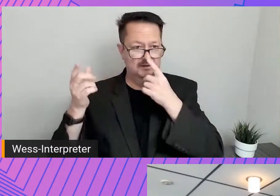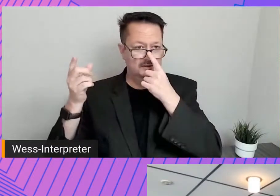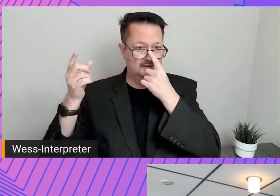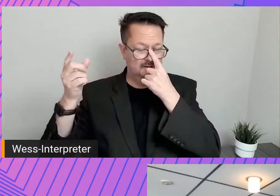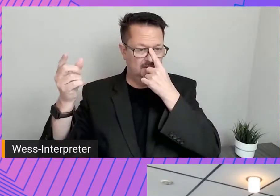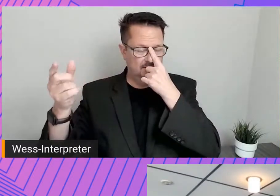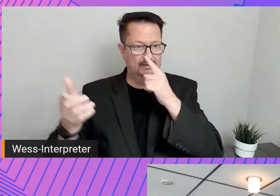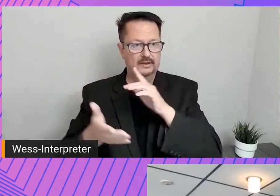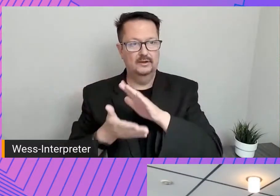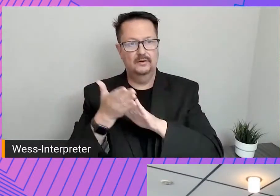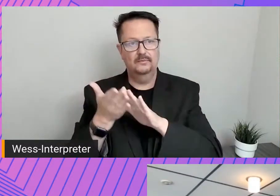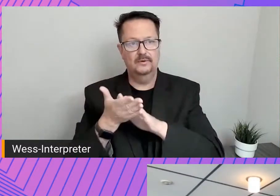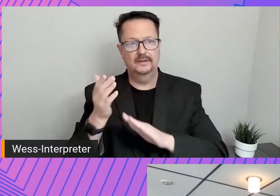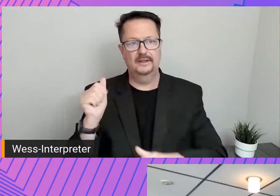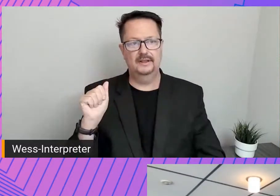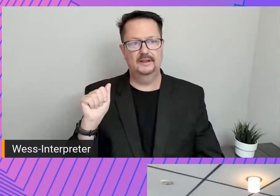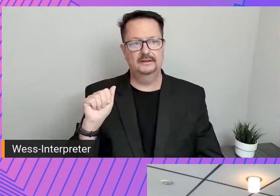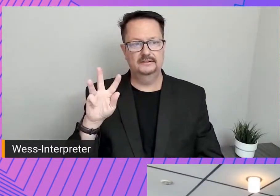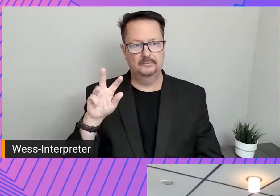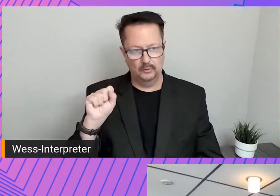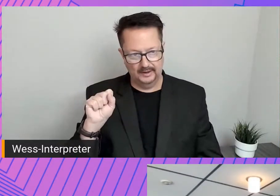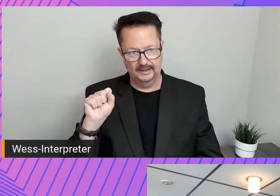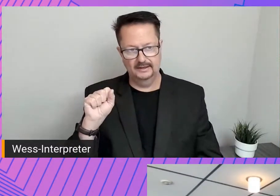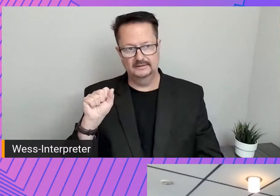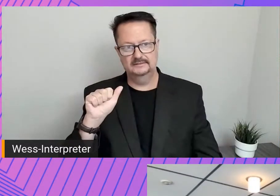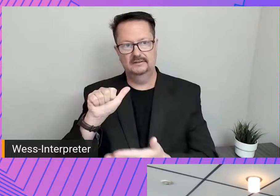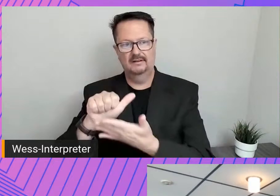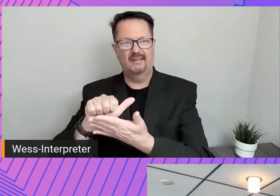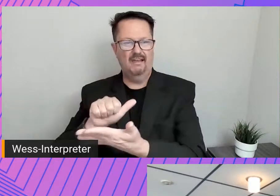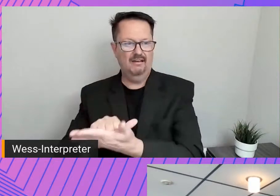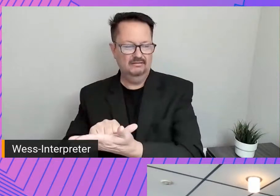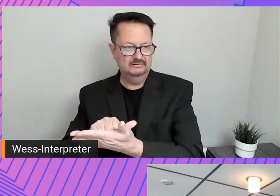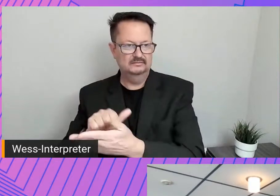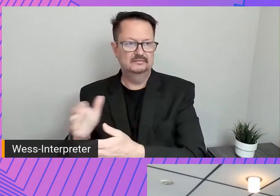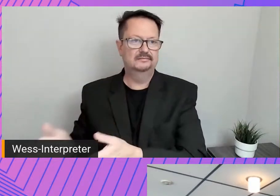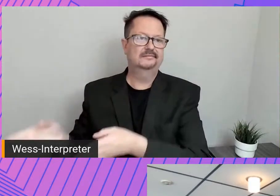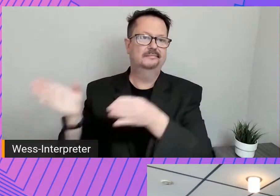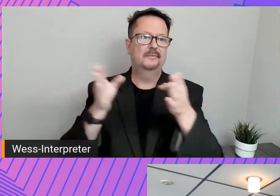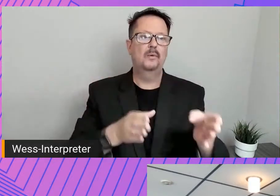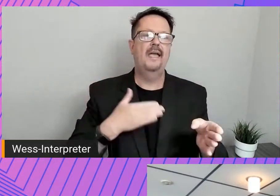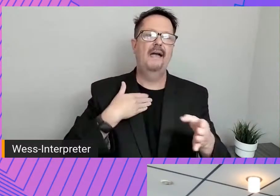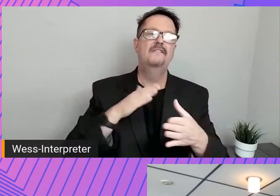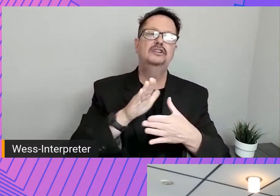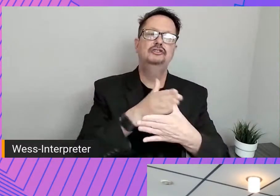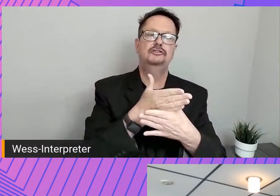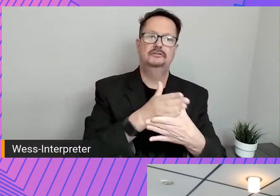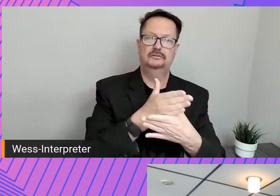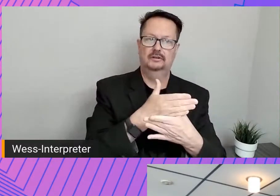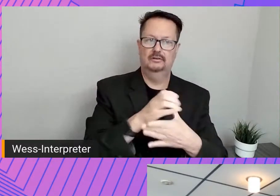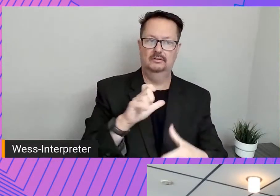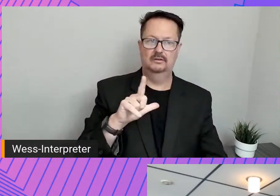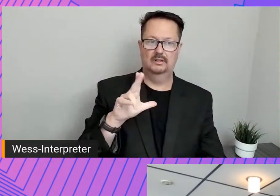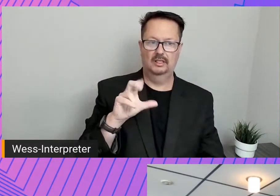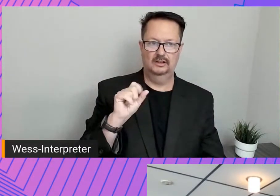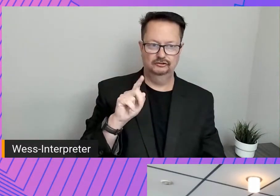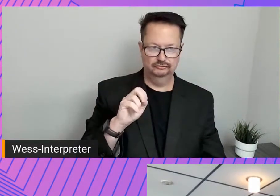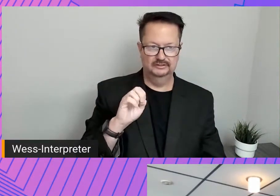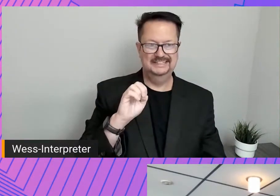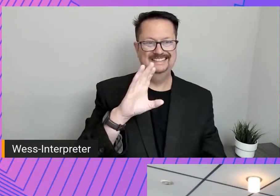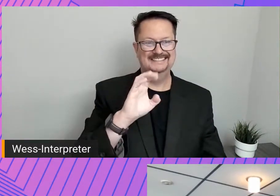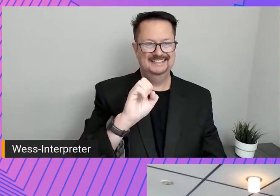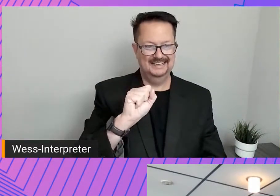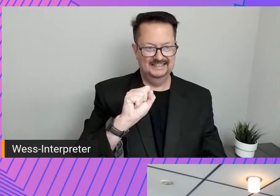in our AWS accounts. But then we have shared clusters. So we will create ECS clusters based